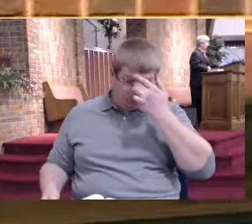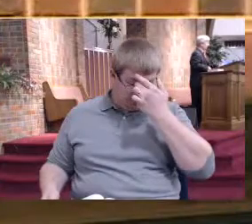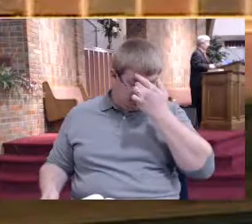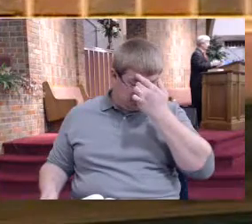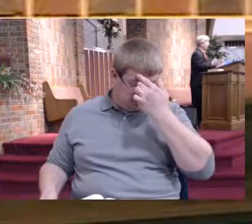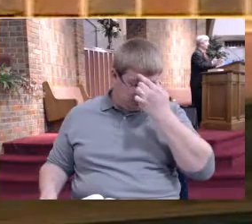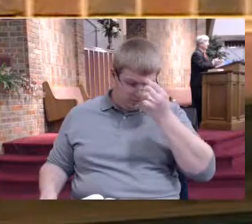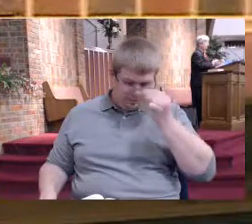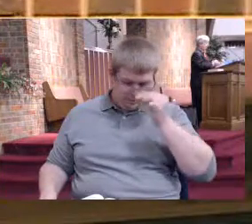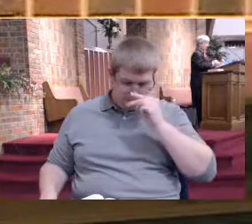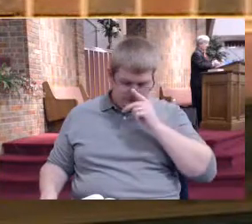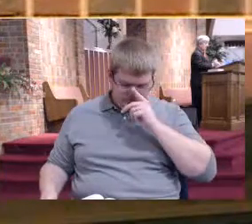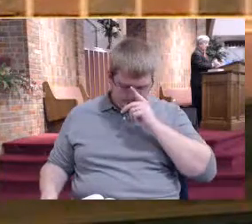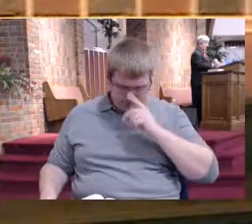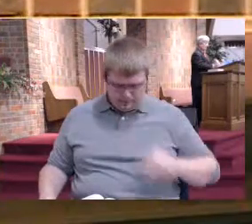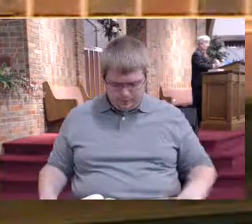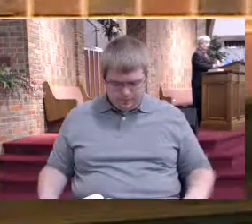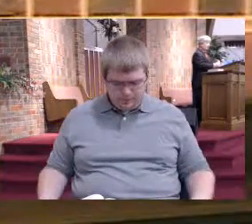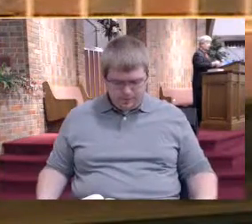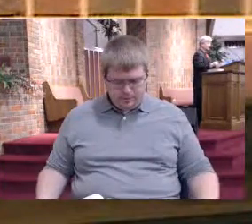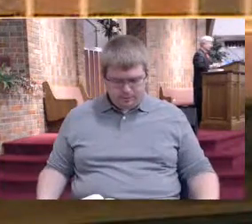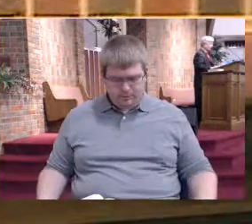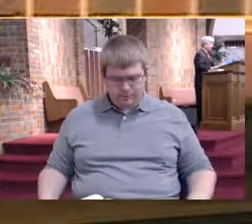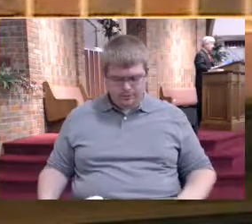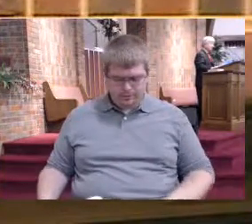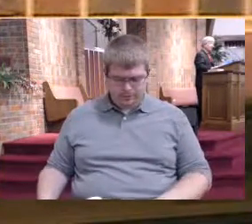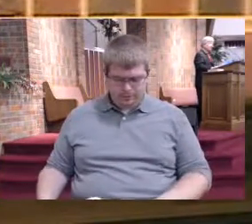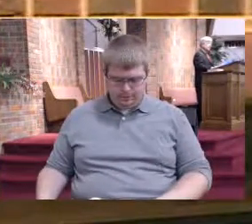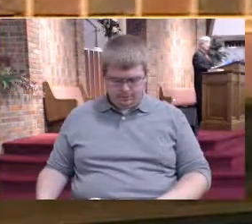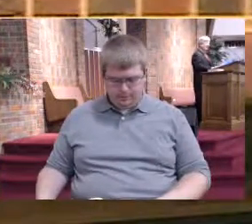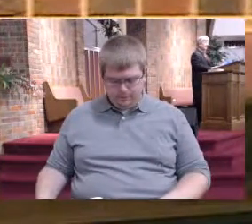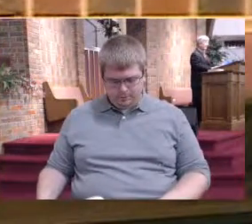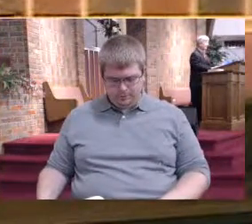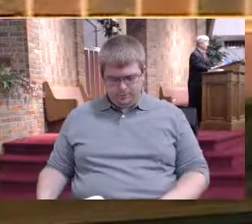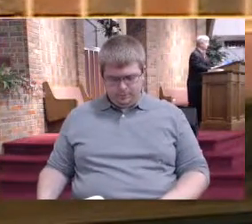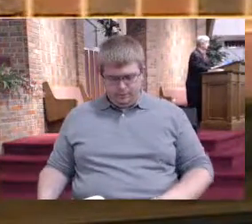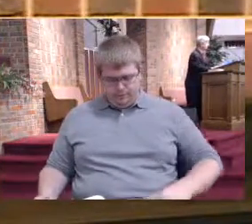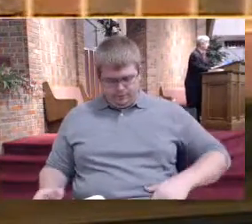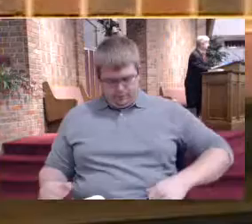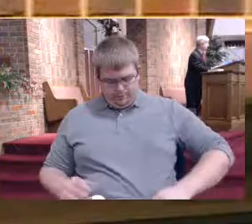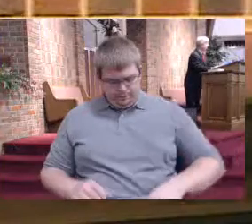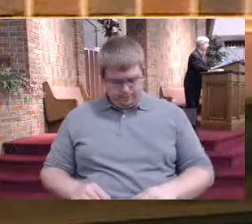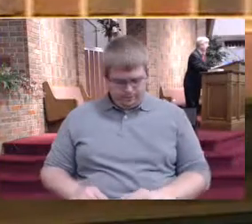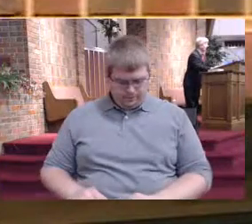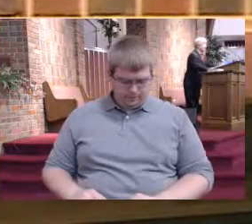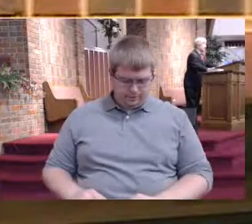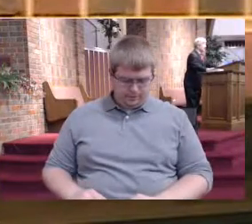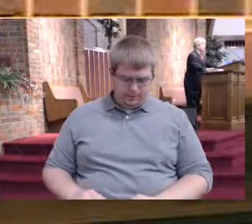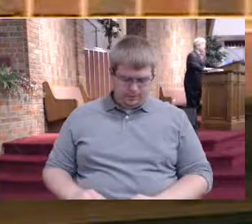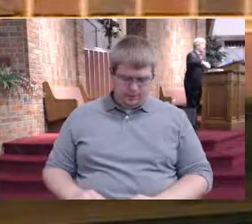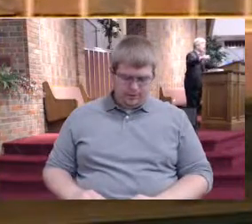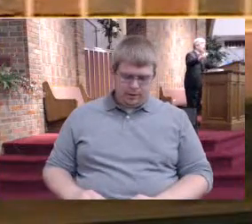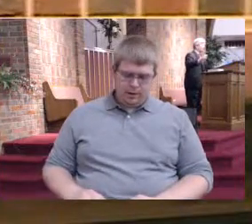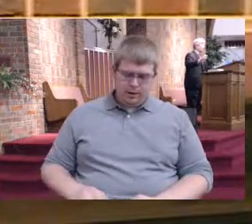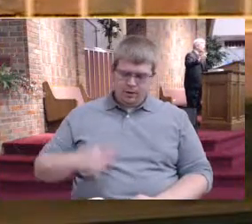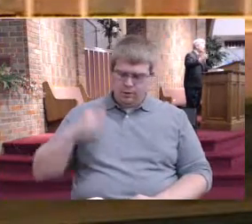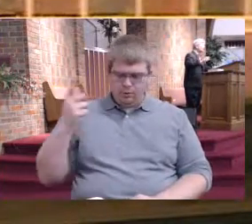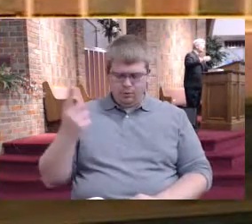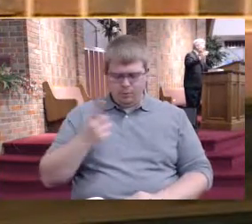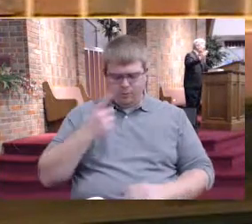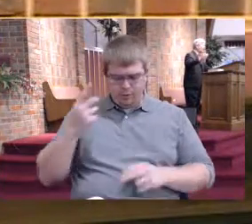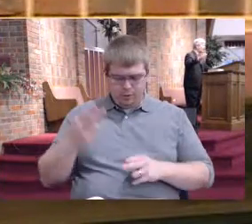Seventy-eight. That would be just a few more days, and that is, we'll sing the first and the last of this one. Just a